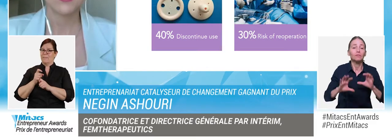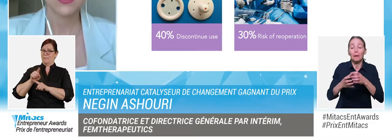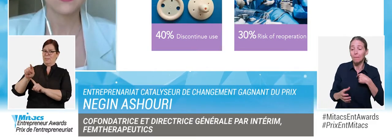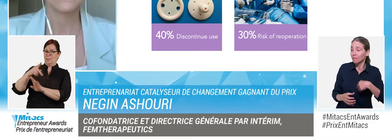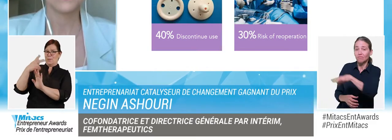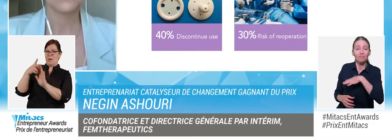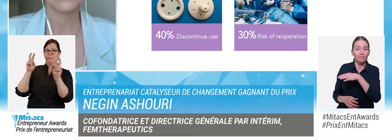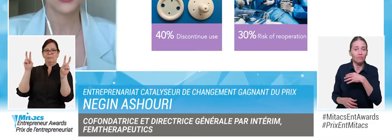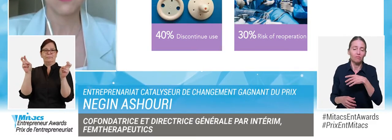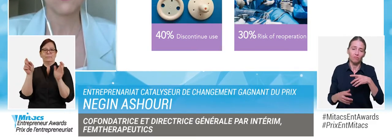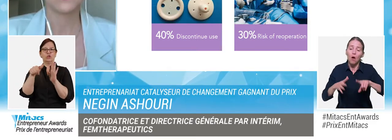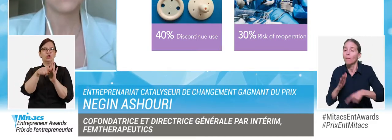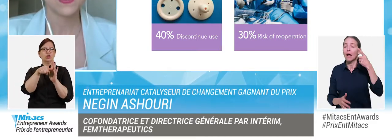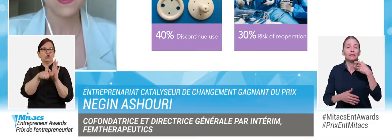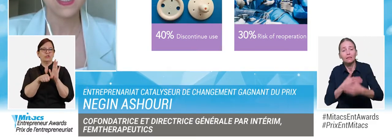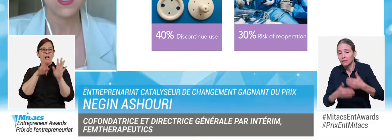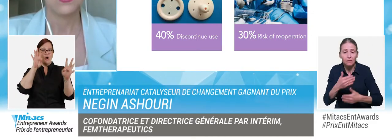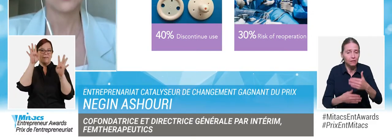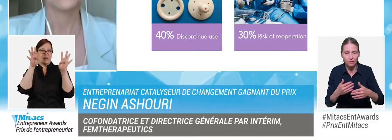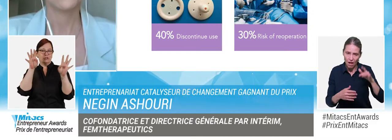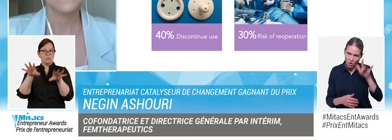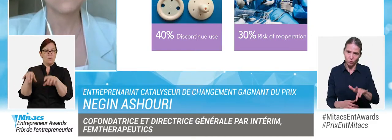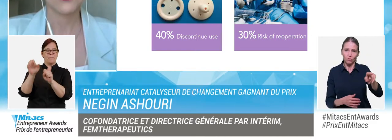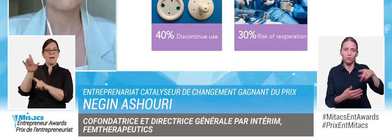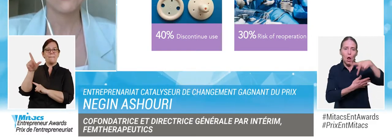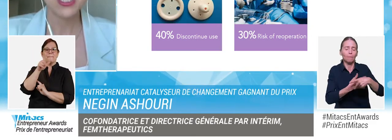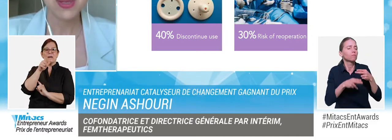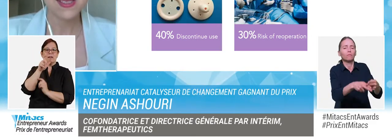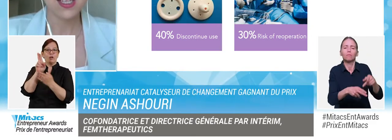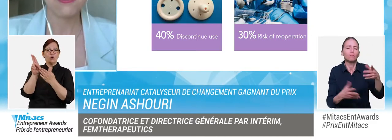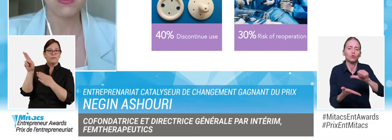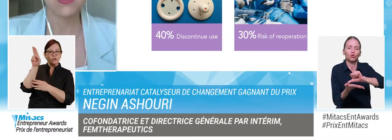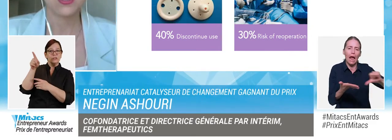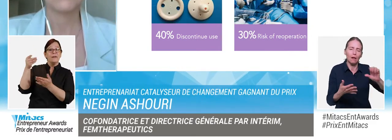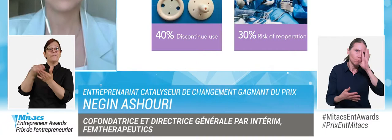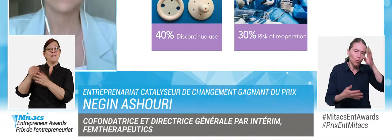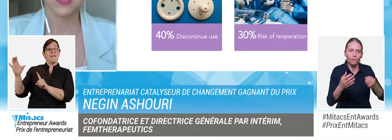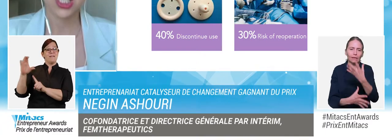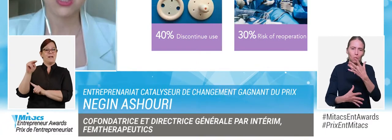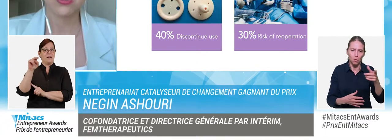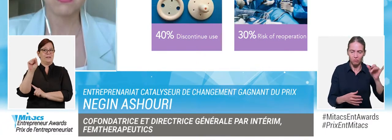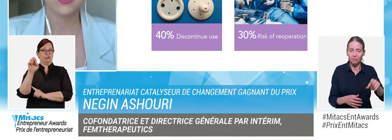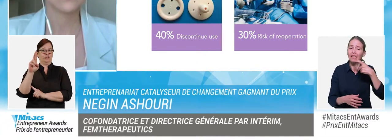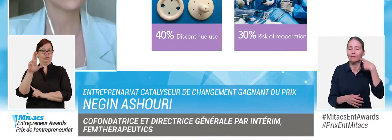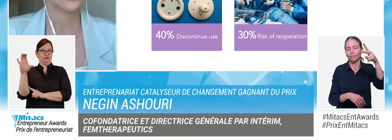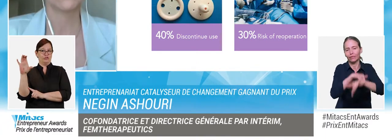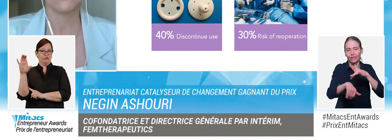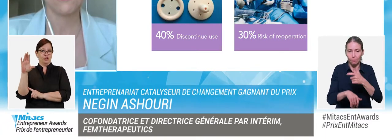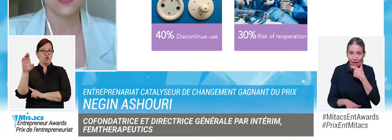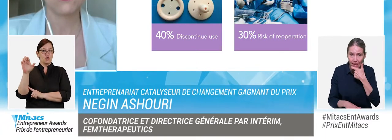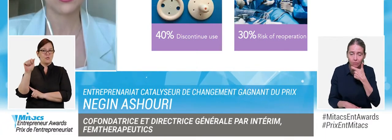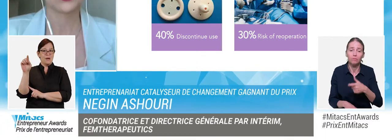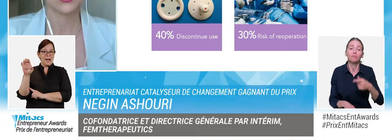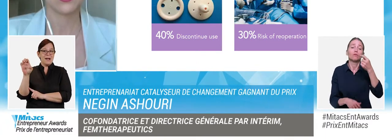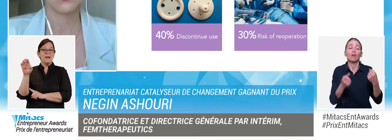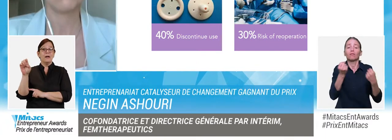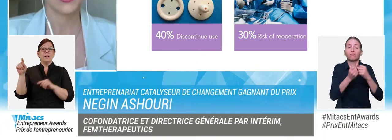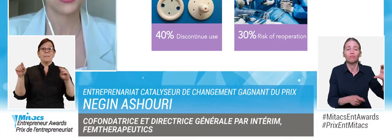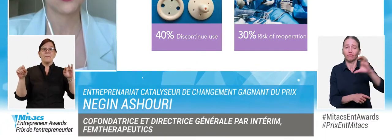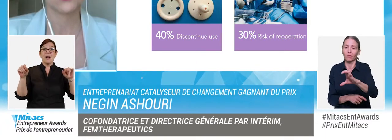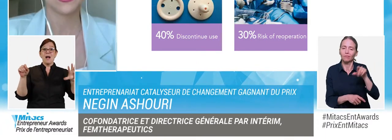the geometric and symmetrical shape of these pessaries are the reason why 40% of women will discontinue them because they are not a good fit for